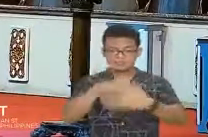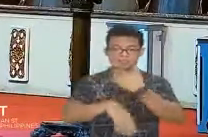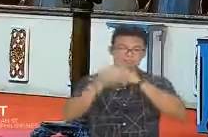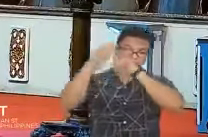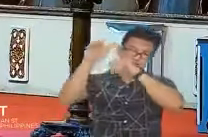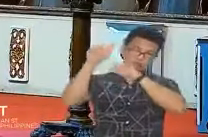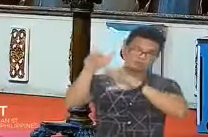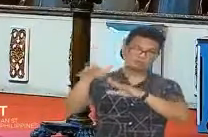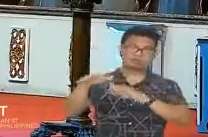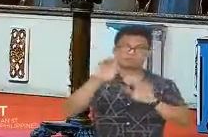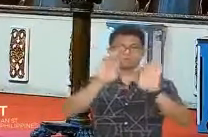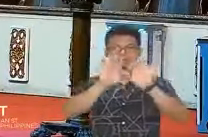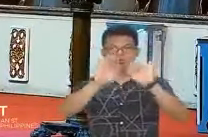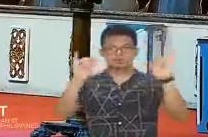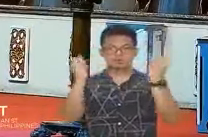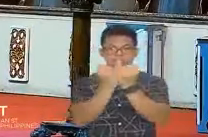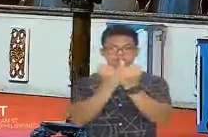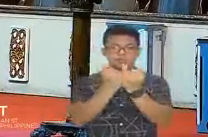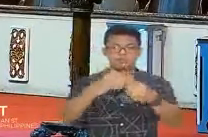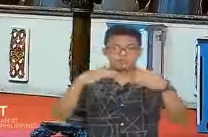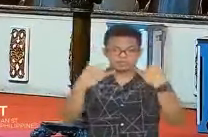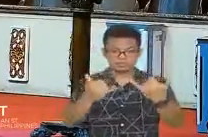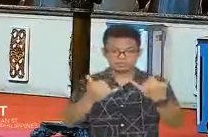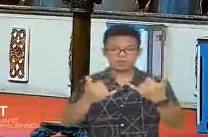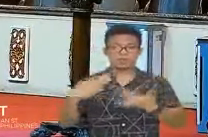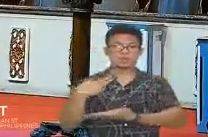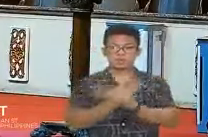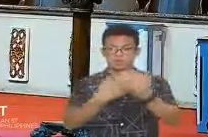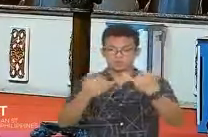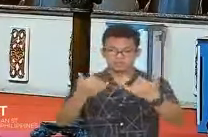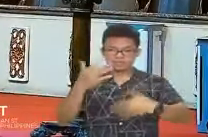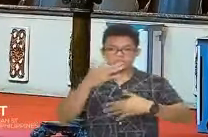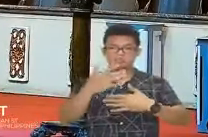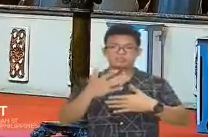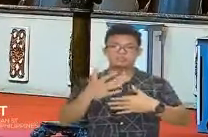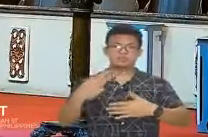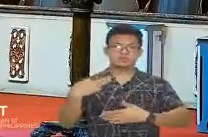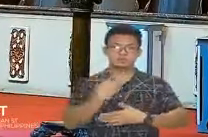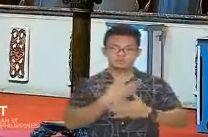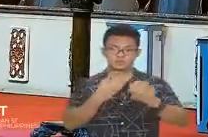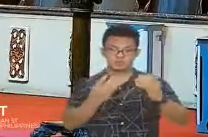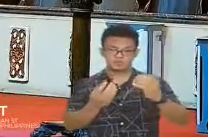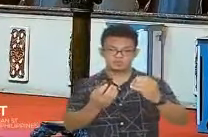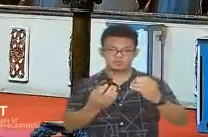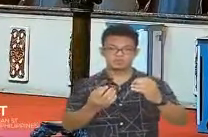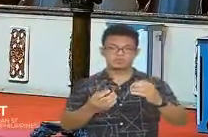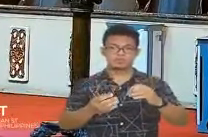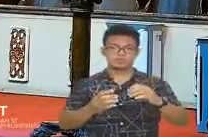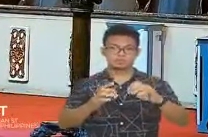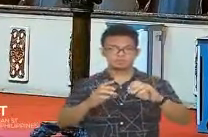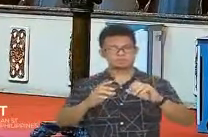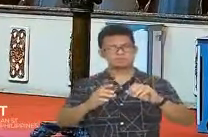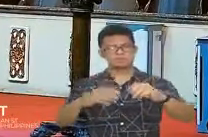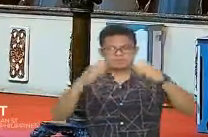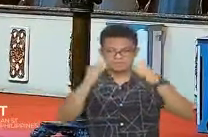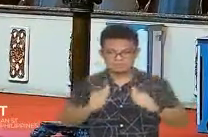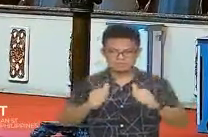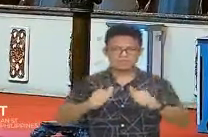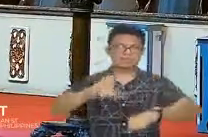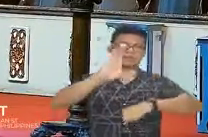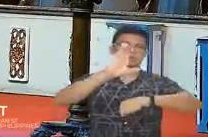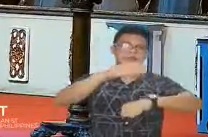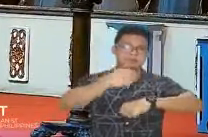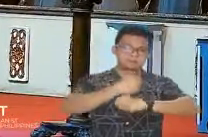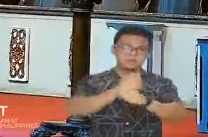blessings in the mountain barangays is something we are now in the stage where we're going to establish chapels. We have so